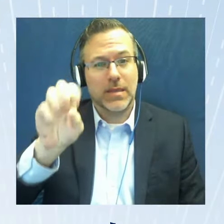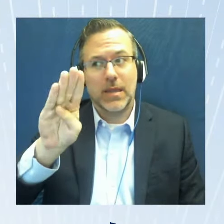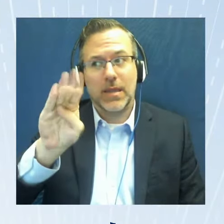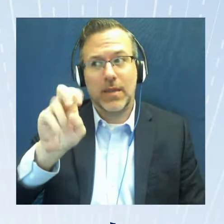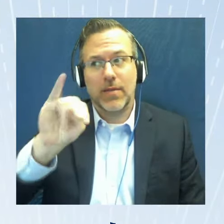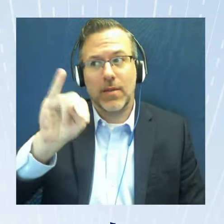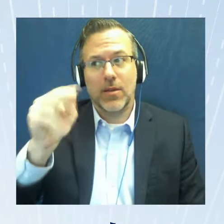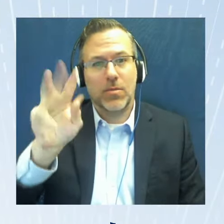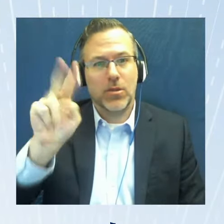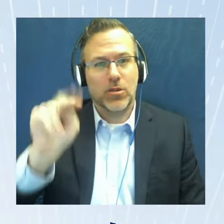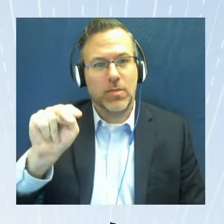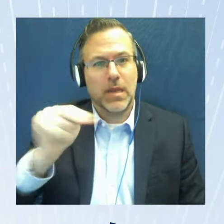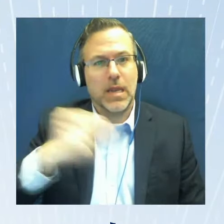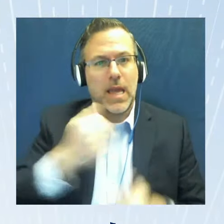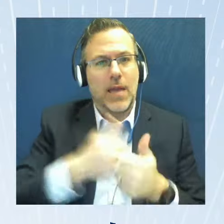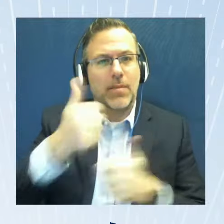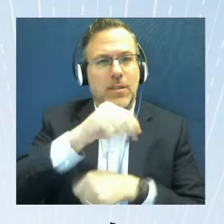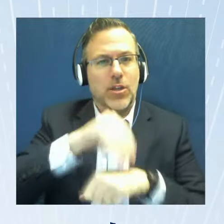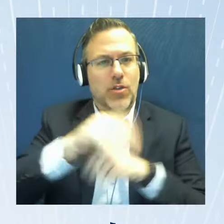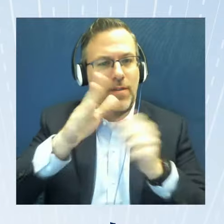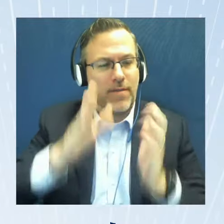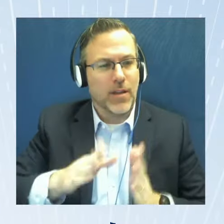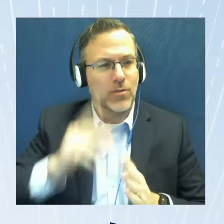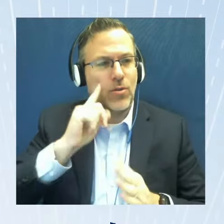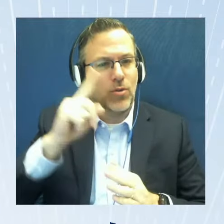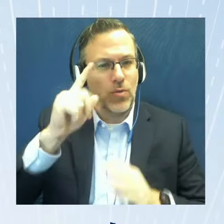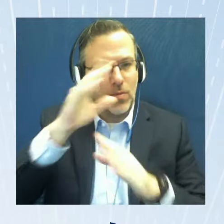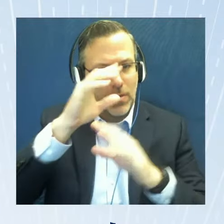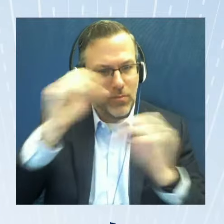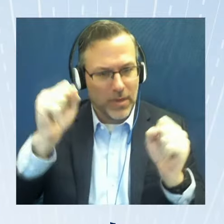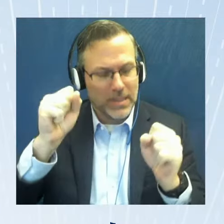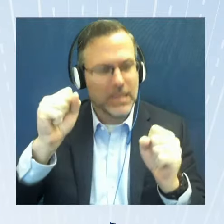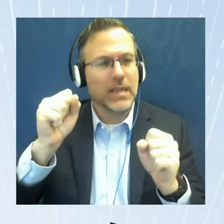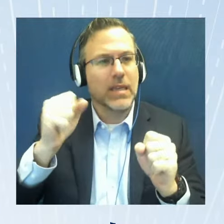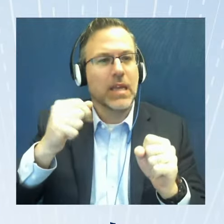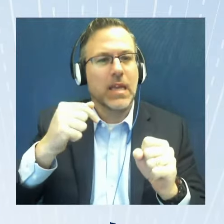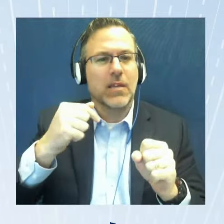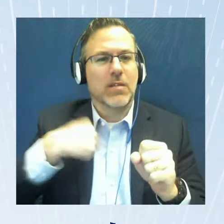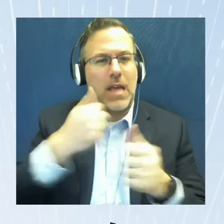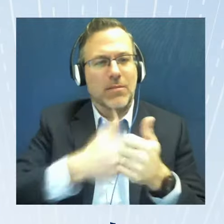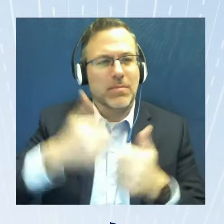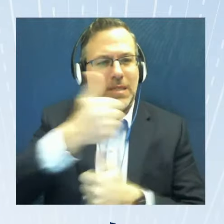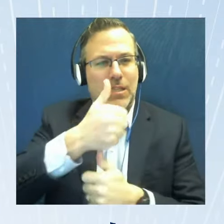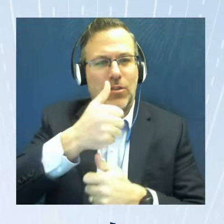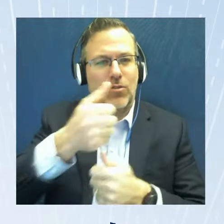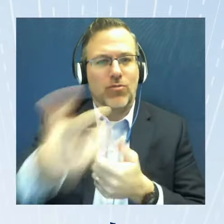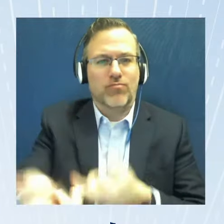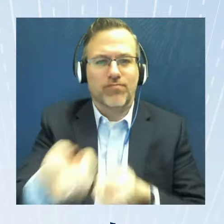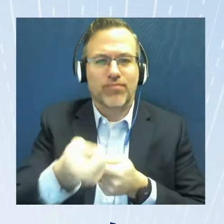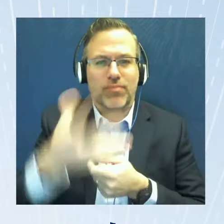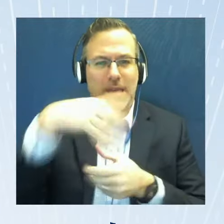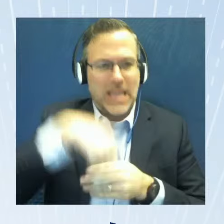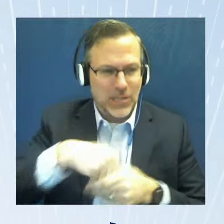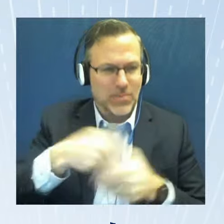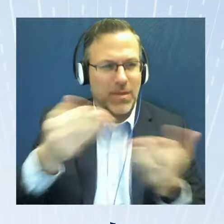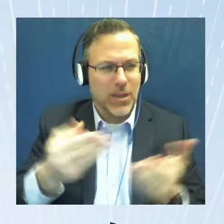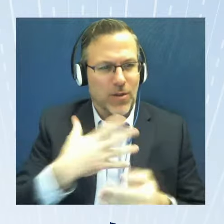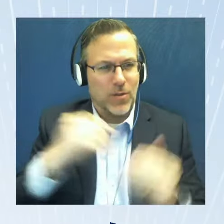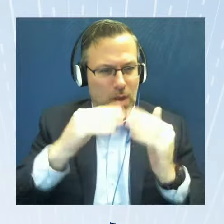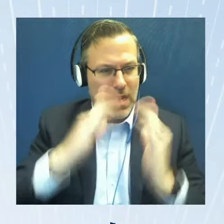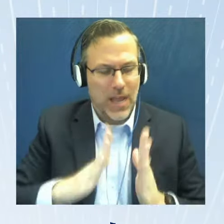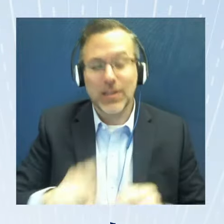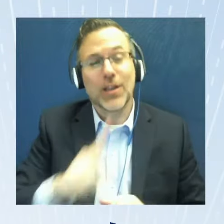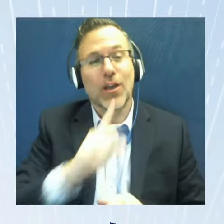to the President. I run the Office of Public Engagement here at the White House. It's a real honor to be with such an incredibly diverse group